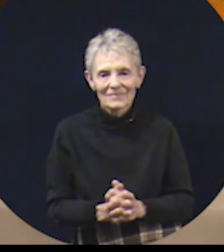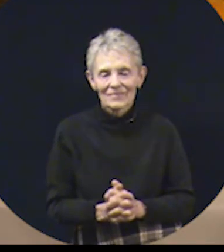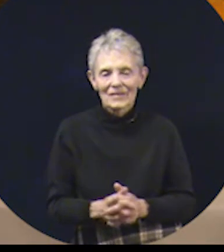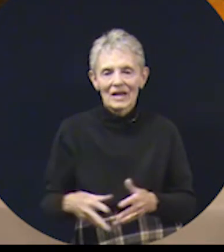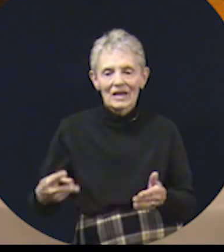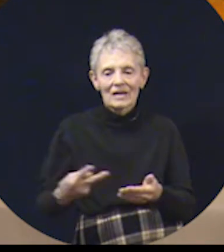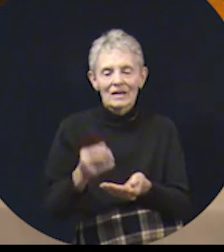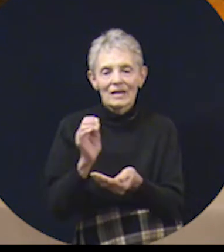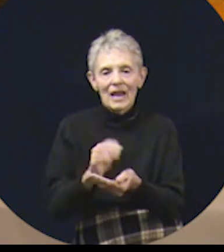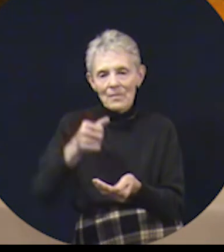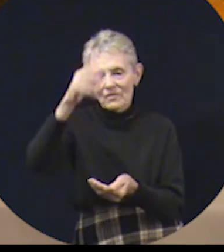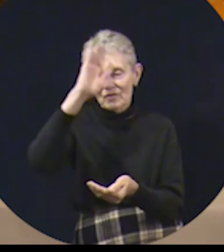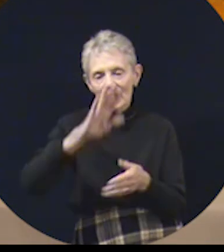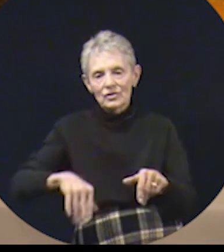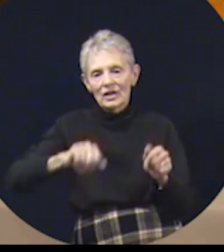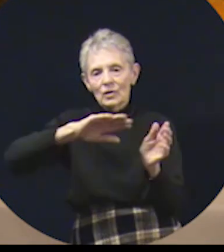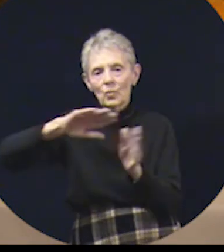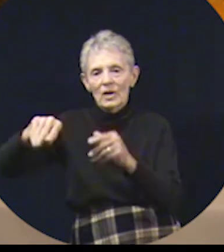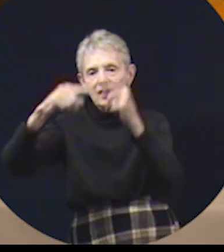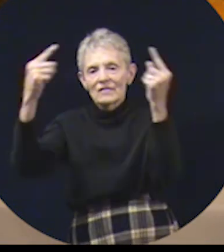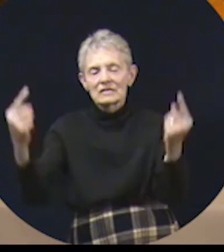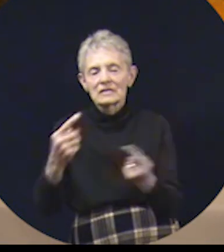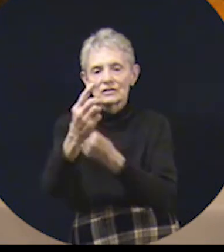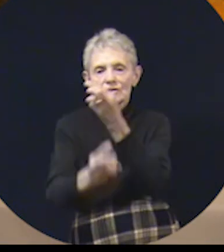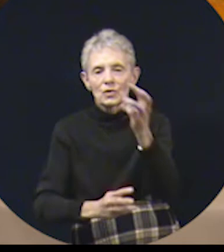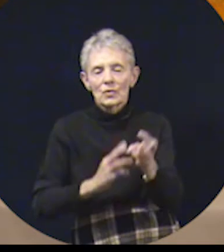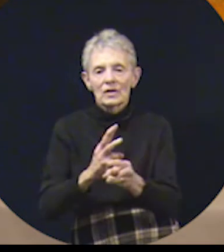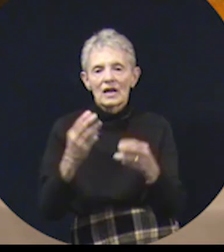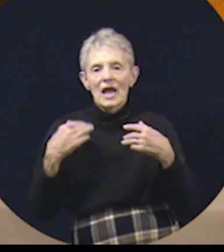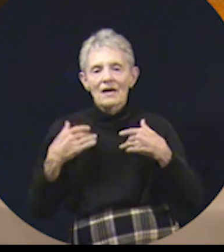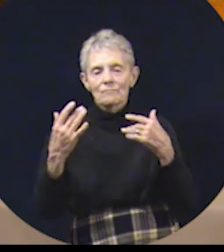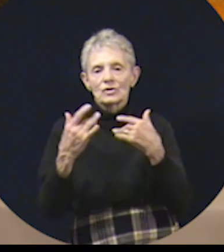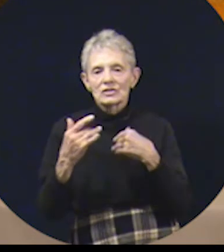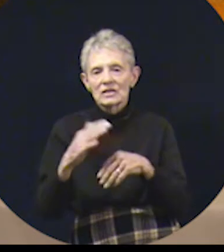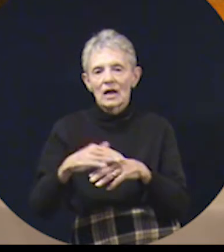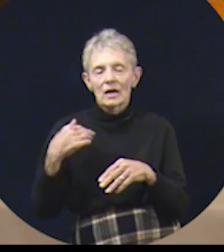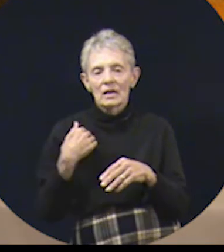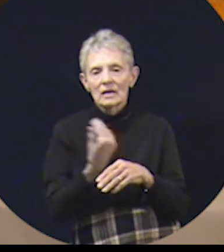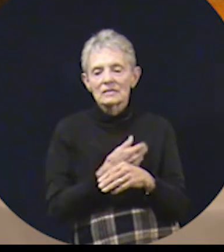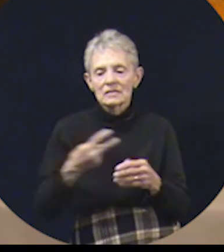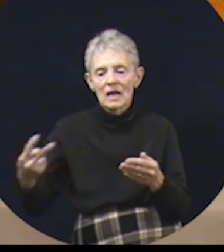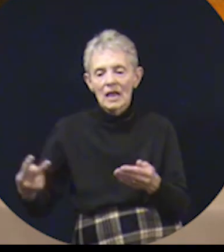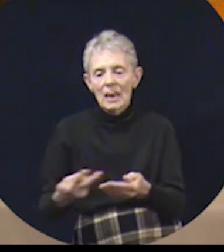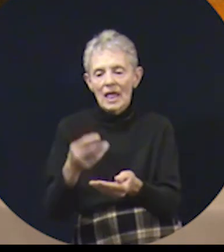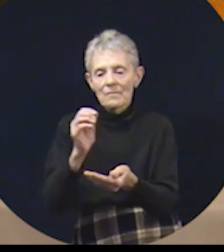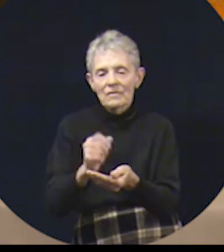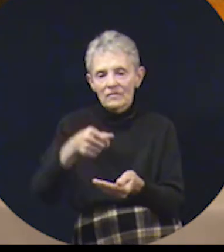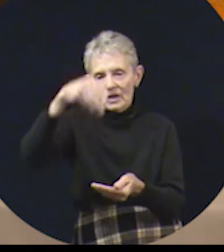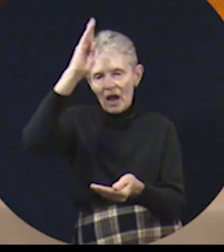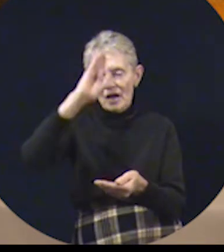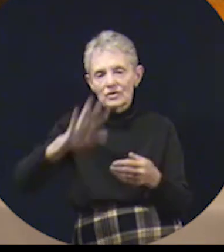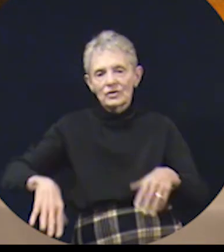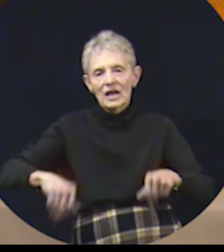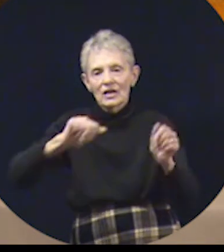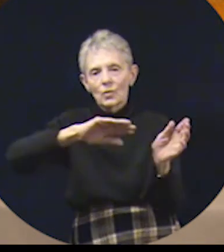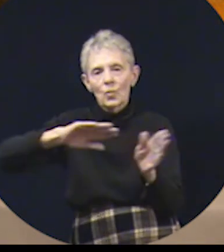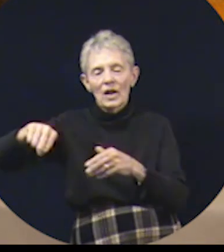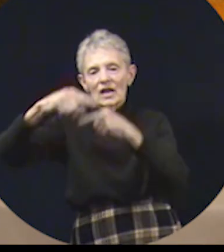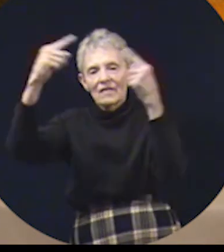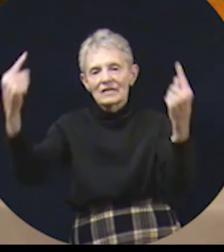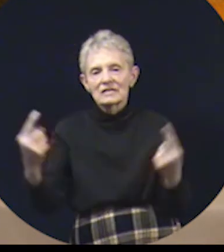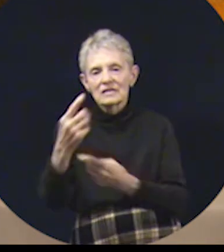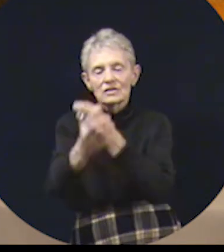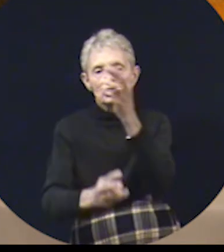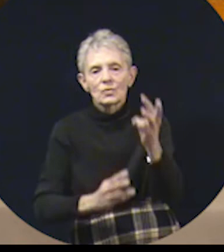Lamb of God, you take away the sin of the world, have mercy on us. Lamb of God, you take away the sin